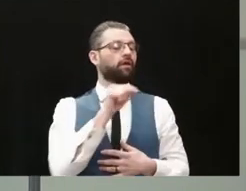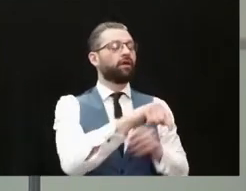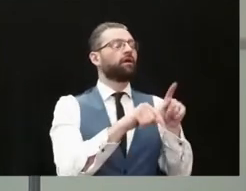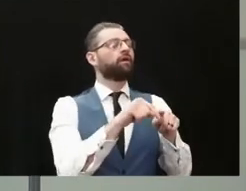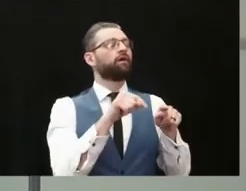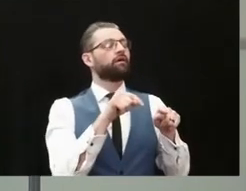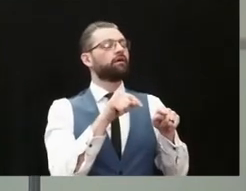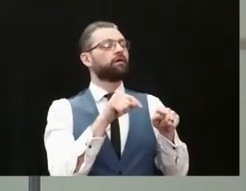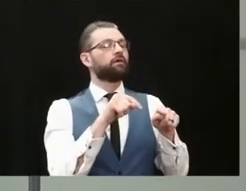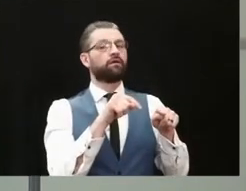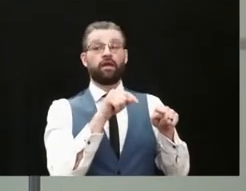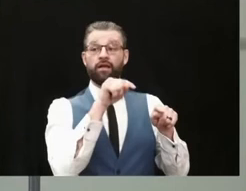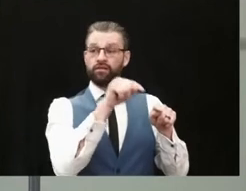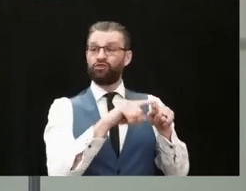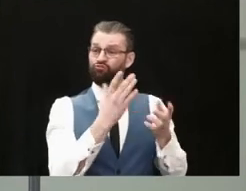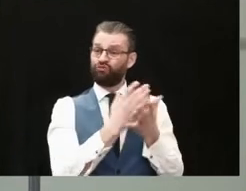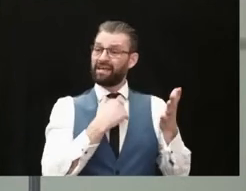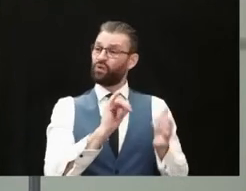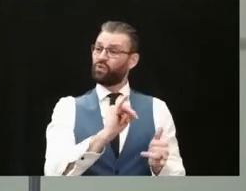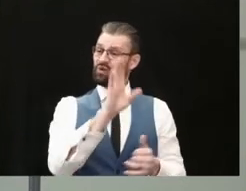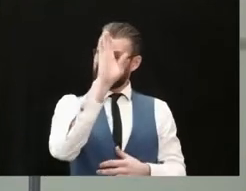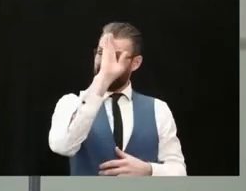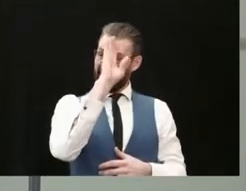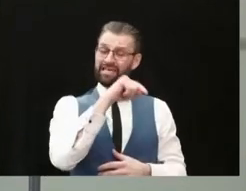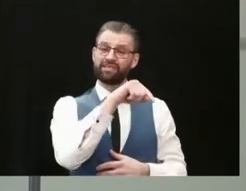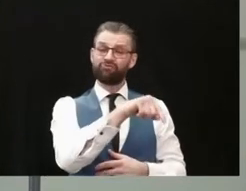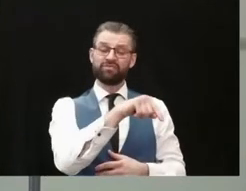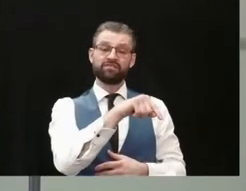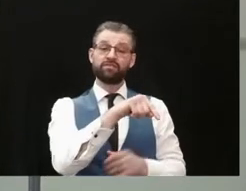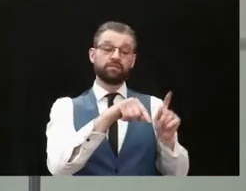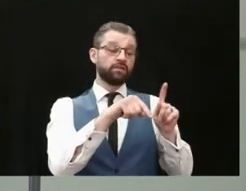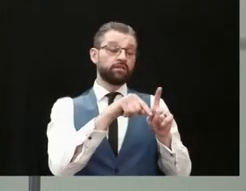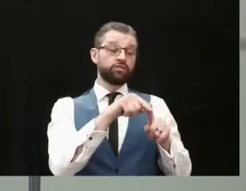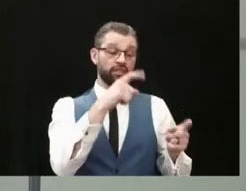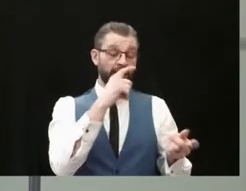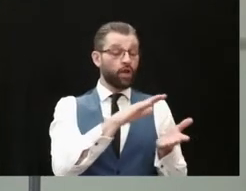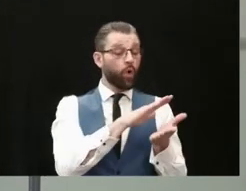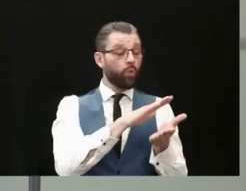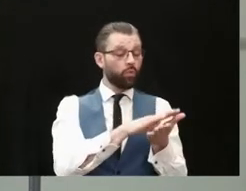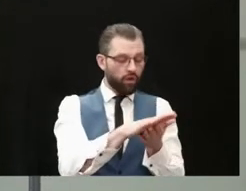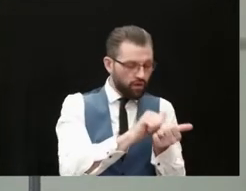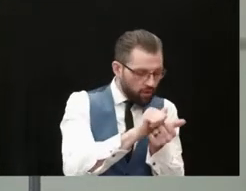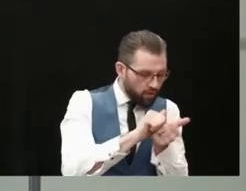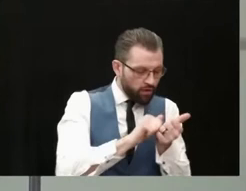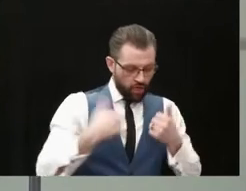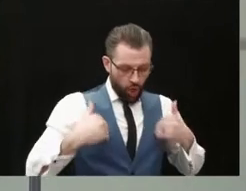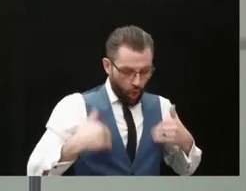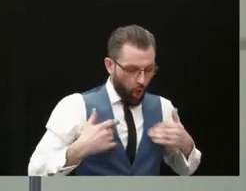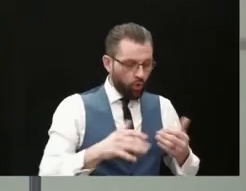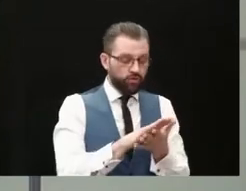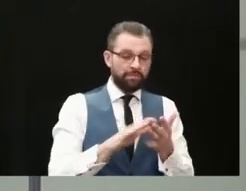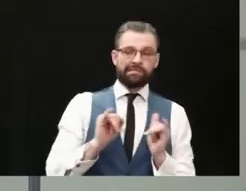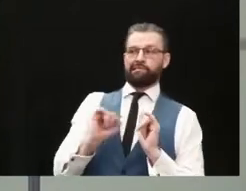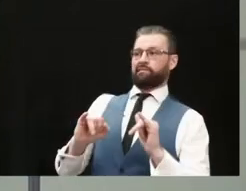dangerous conditions there, where she had hot water and she could wash her children's clothes so that we could keep typhus at